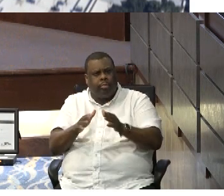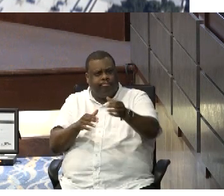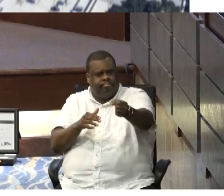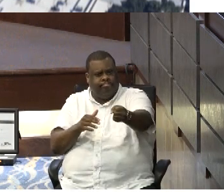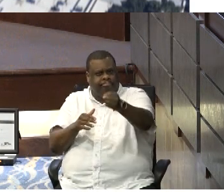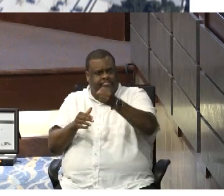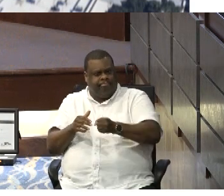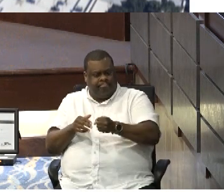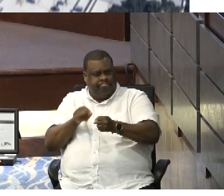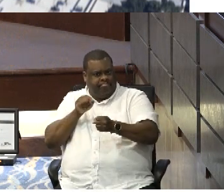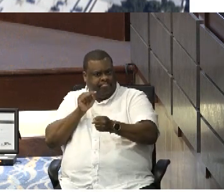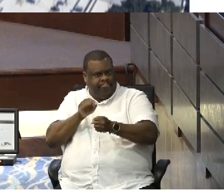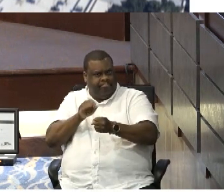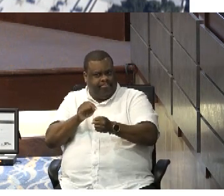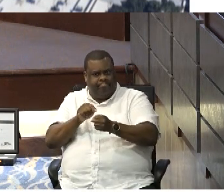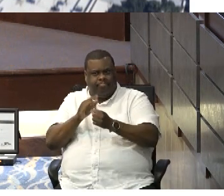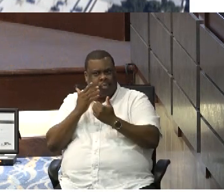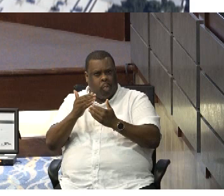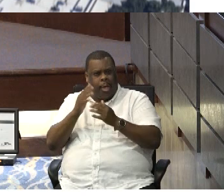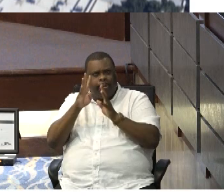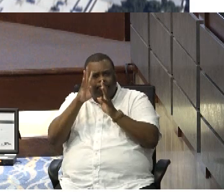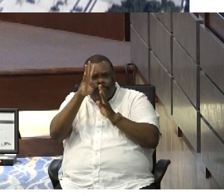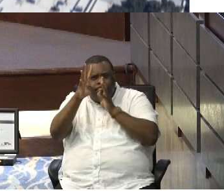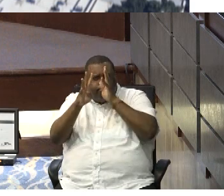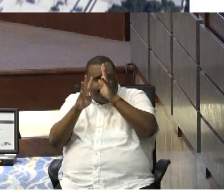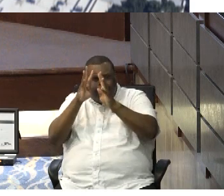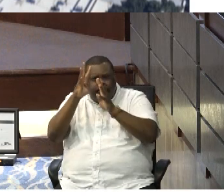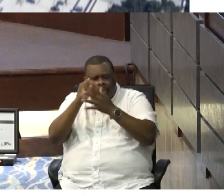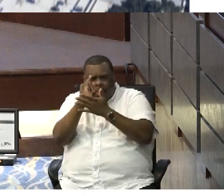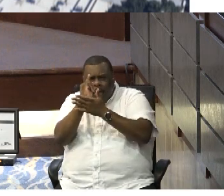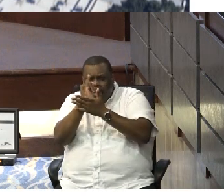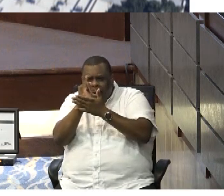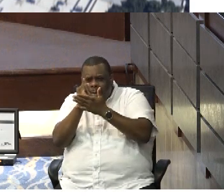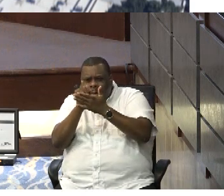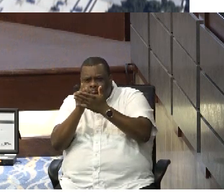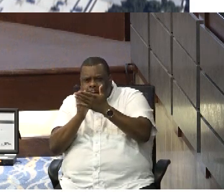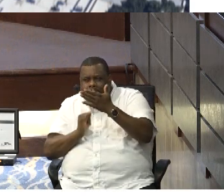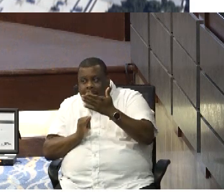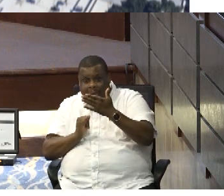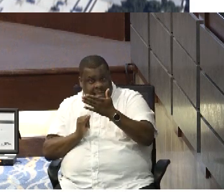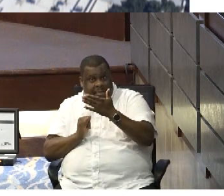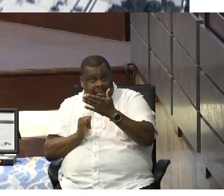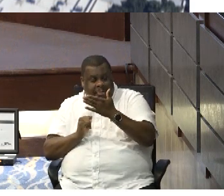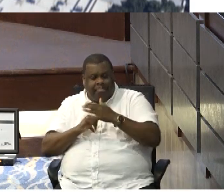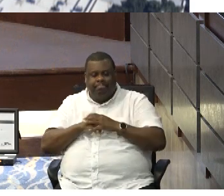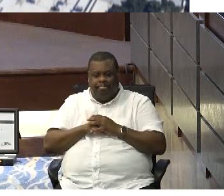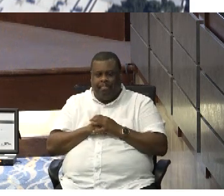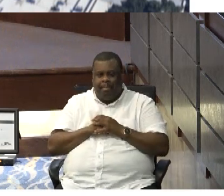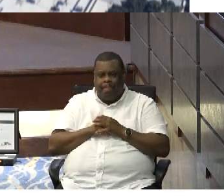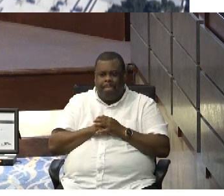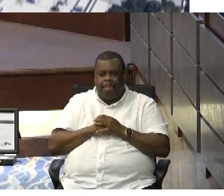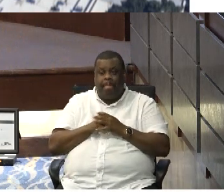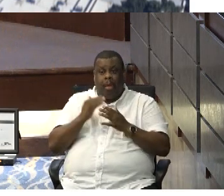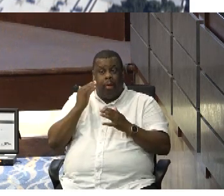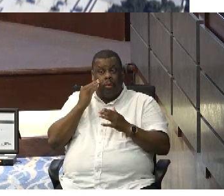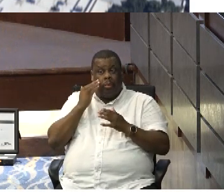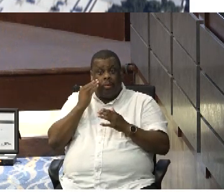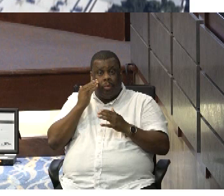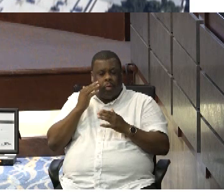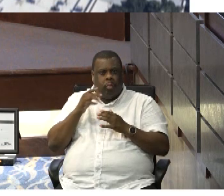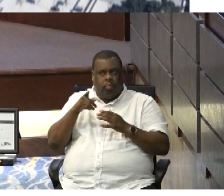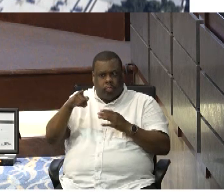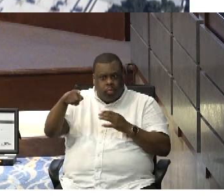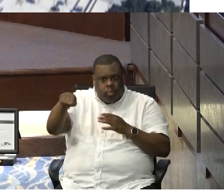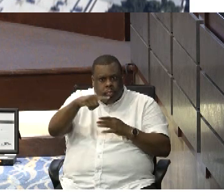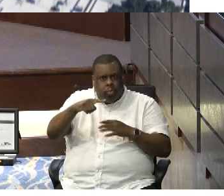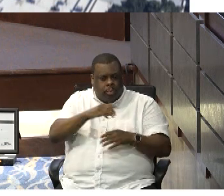you guys had a moment of brilliance and genius. I know it's one of many, but in identifying